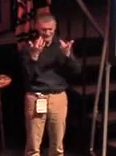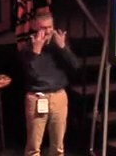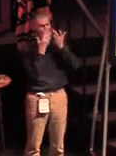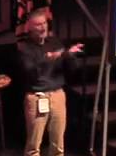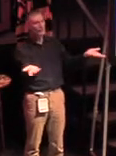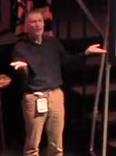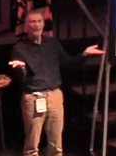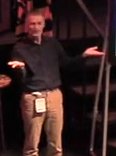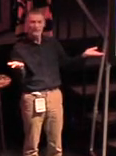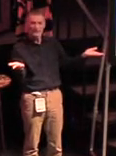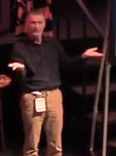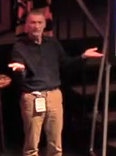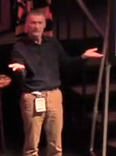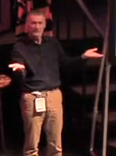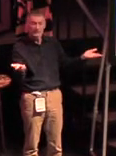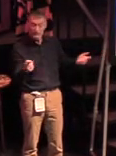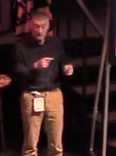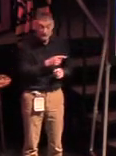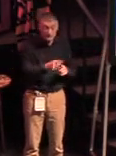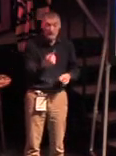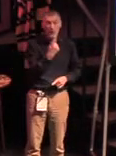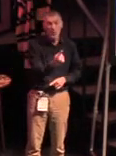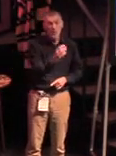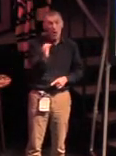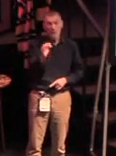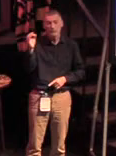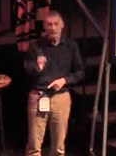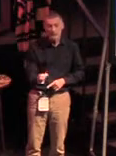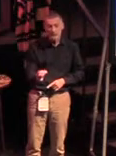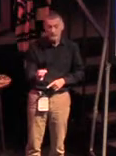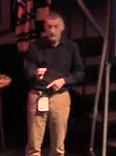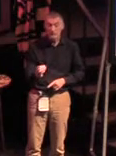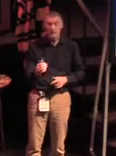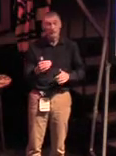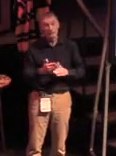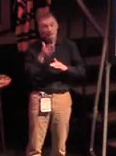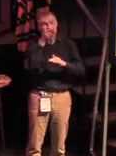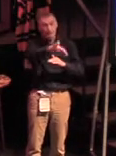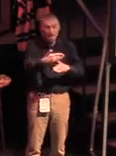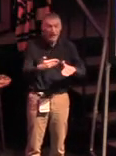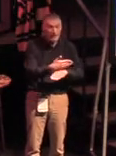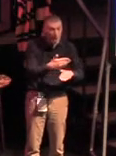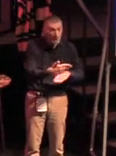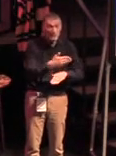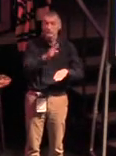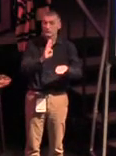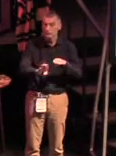to the world. 100% of them have now gone on to employment, training,